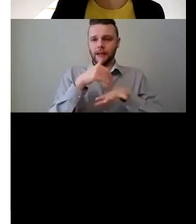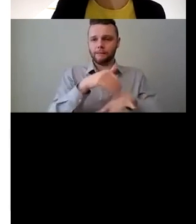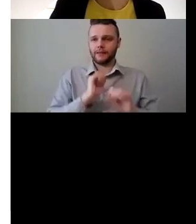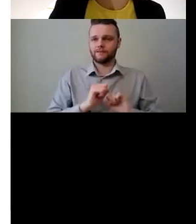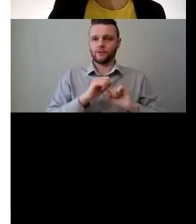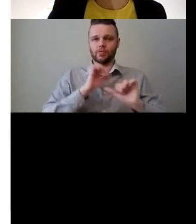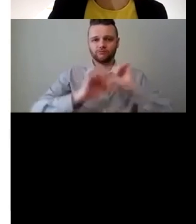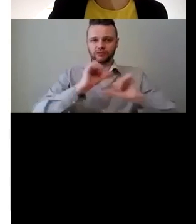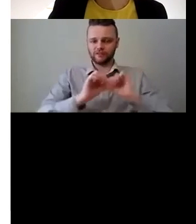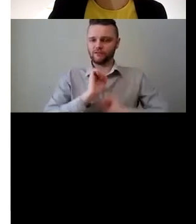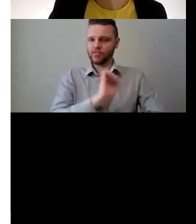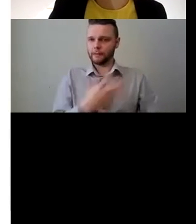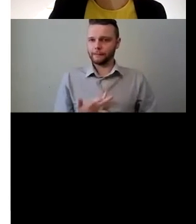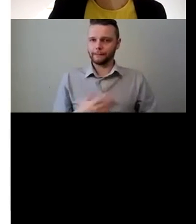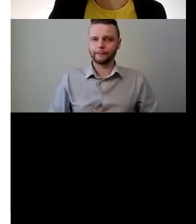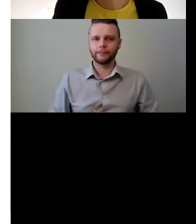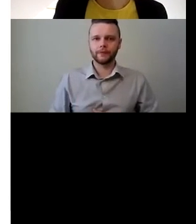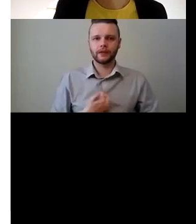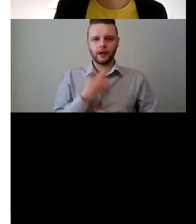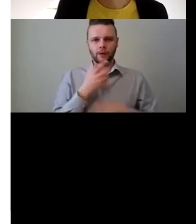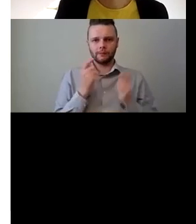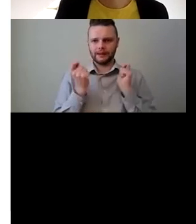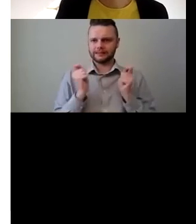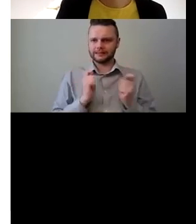that these are adapted